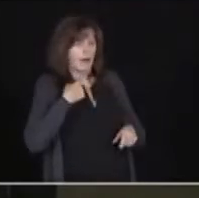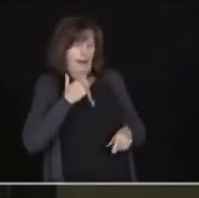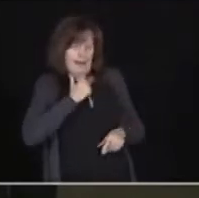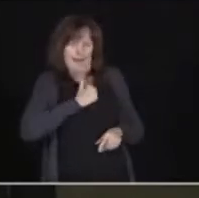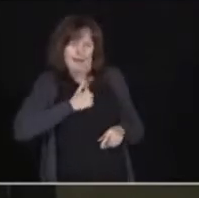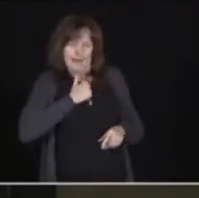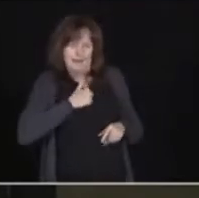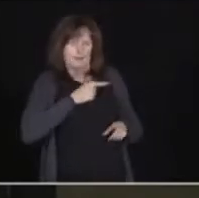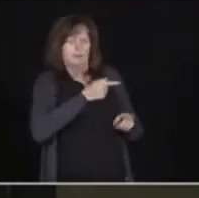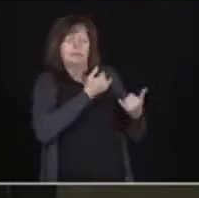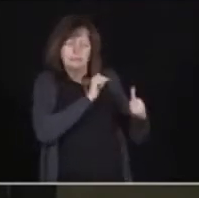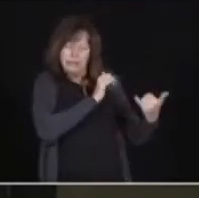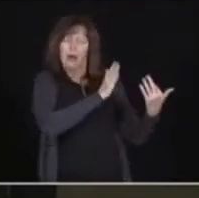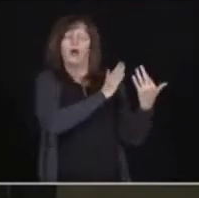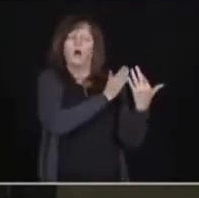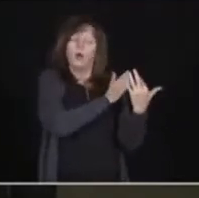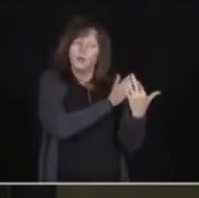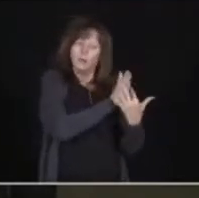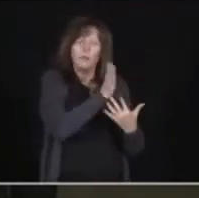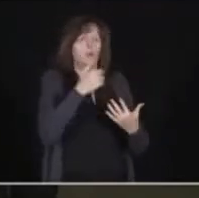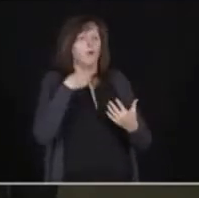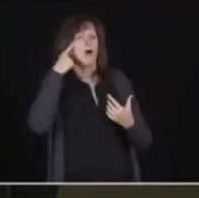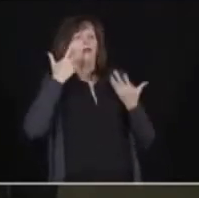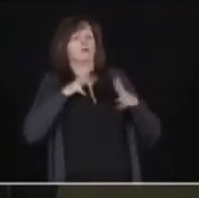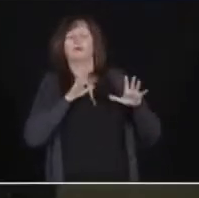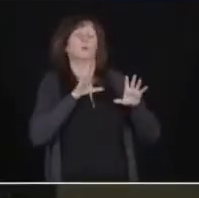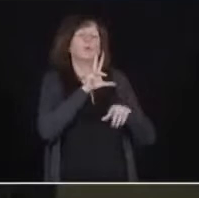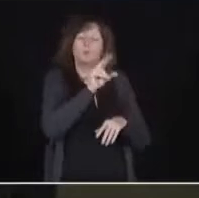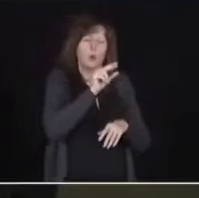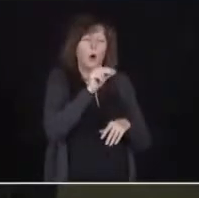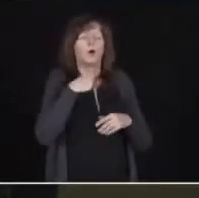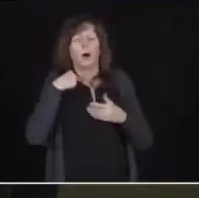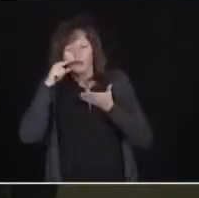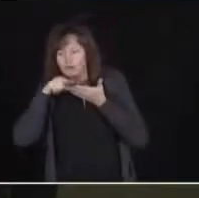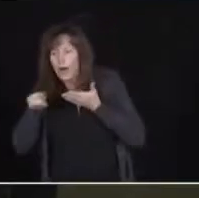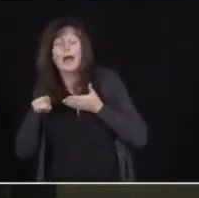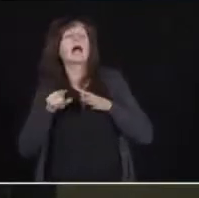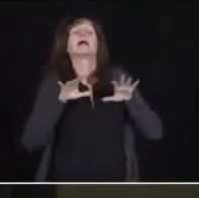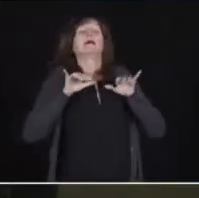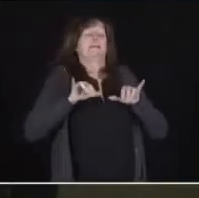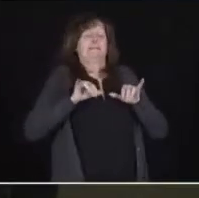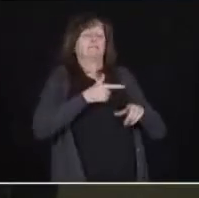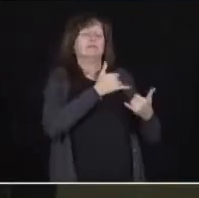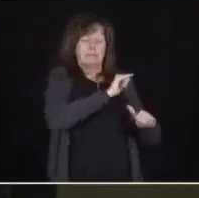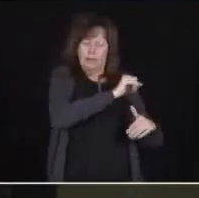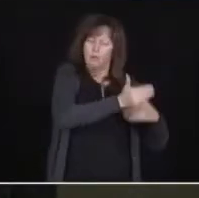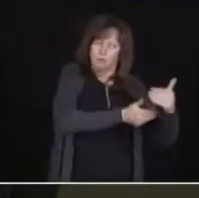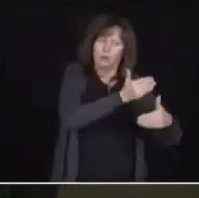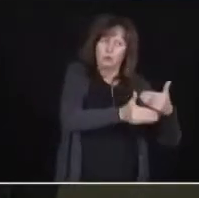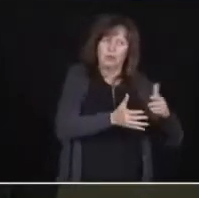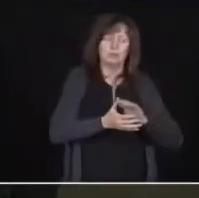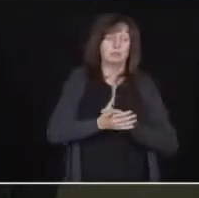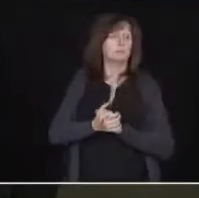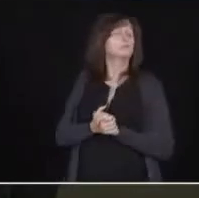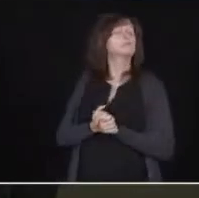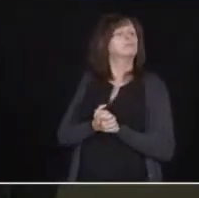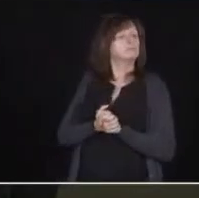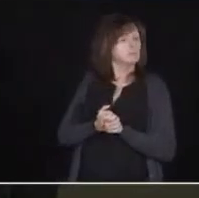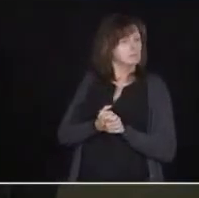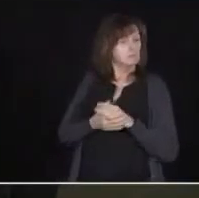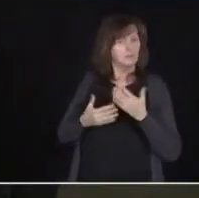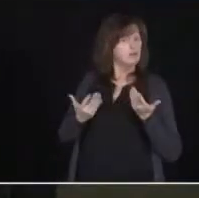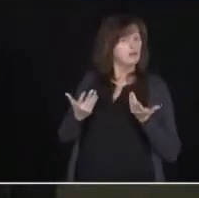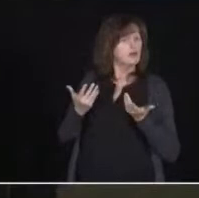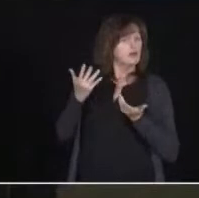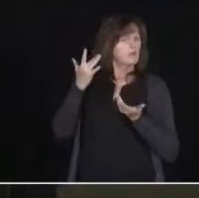so I apologize. I thought they had completed it. I looked into it, and they're going through the process. And that question would be then, why, if they're still in